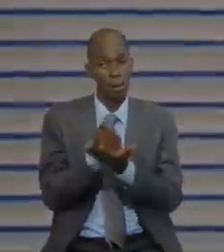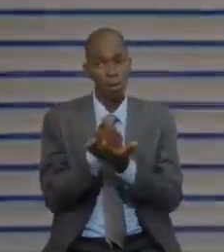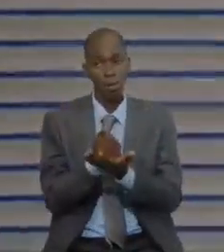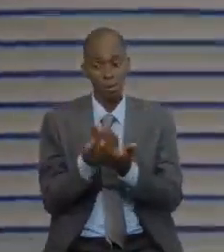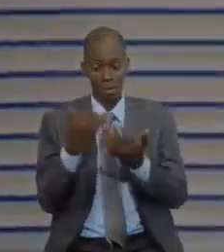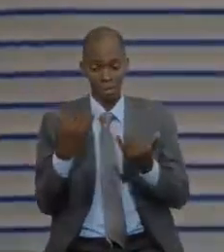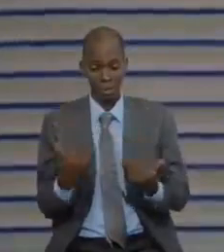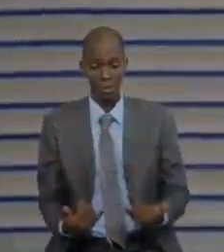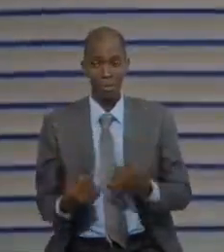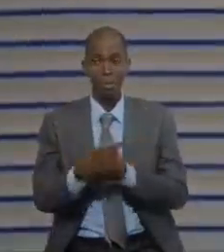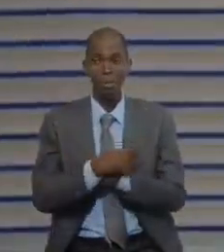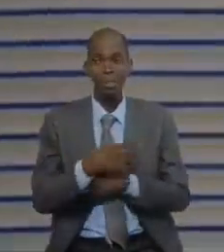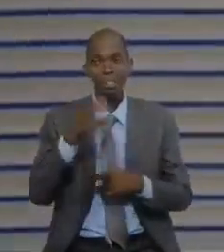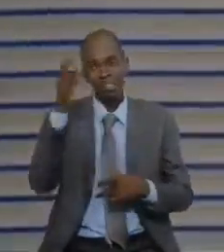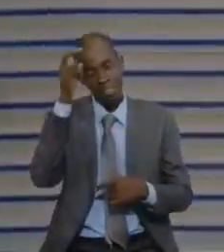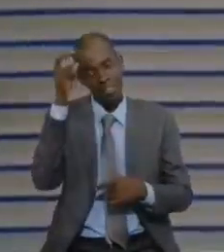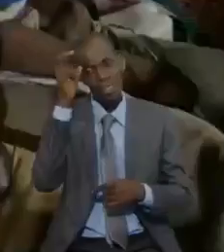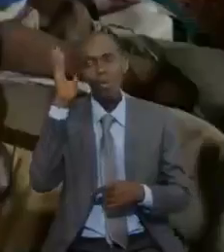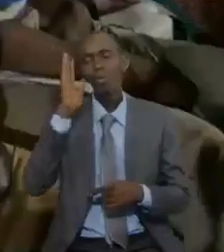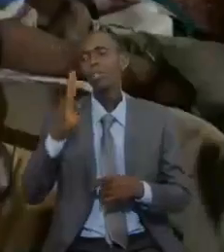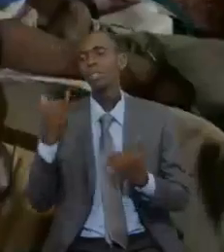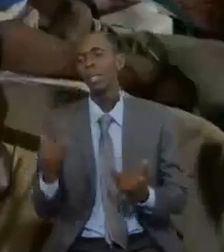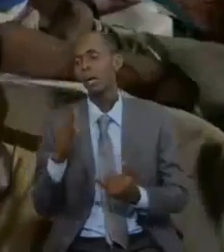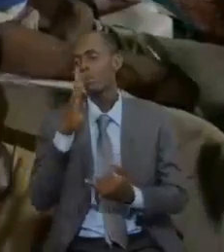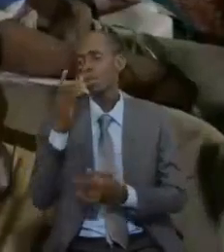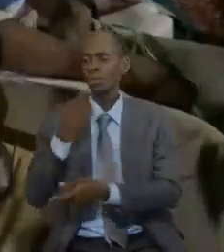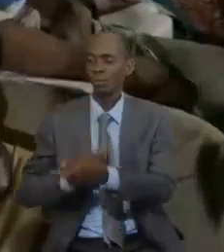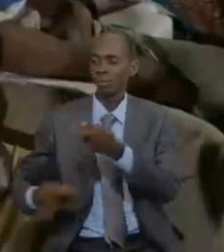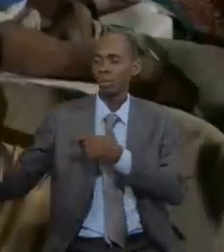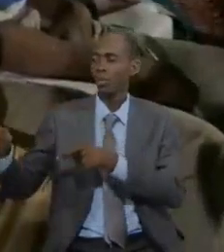Today Satan will be helpless.